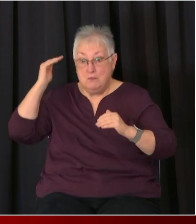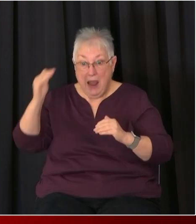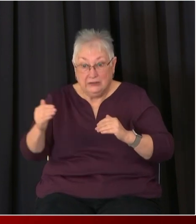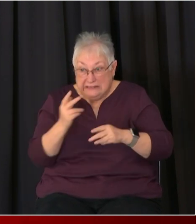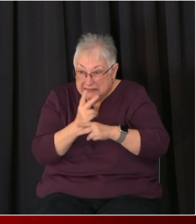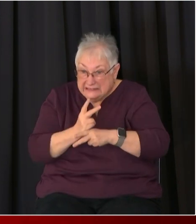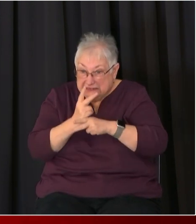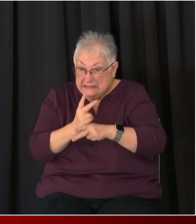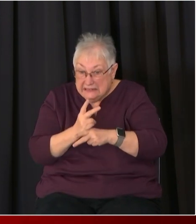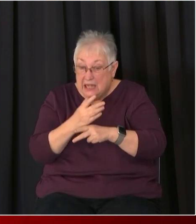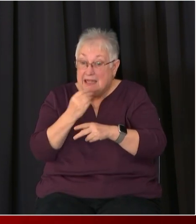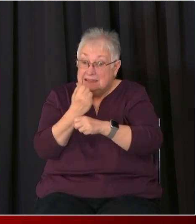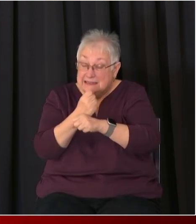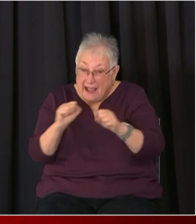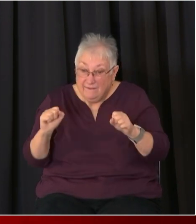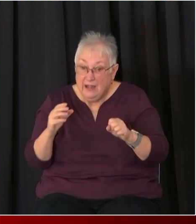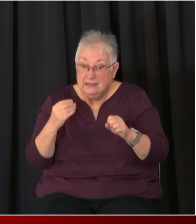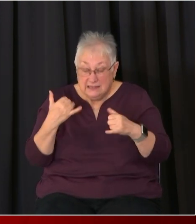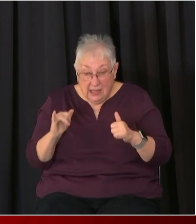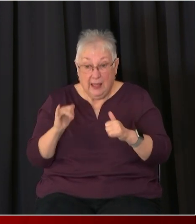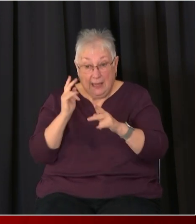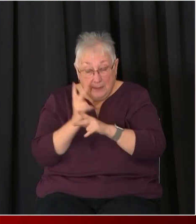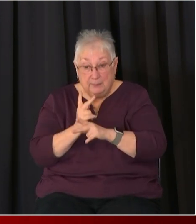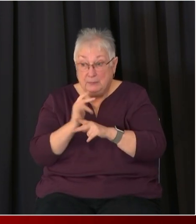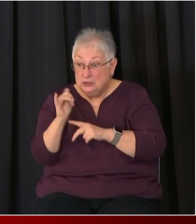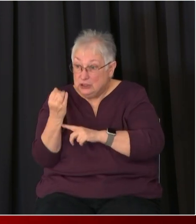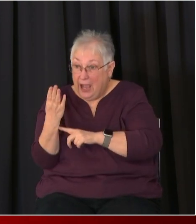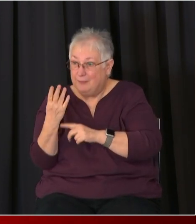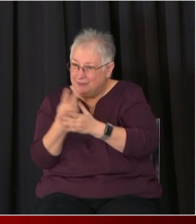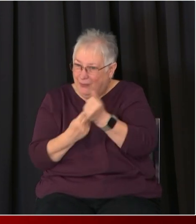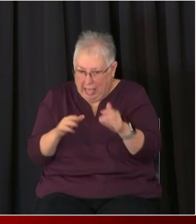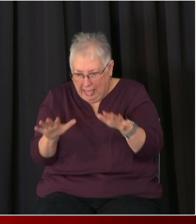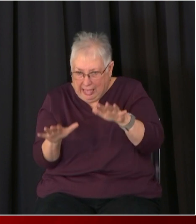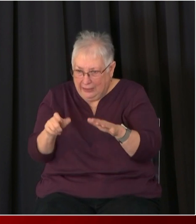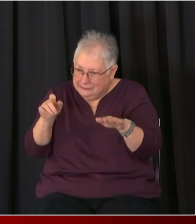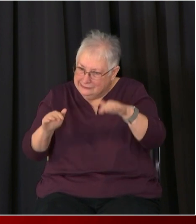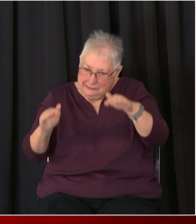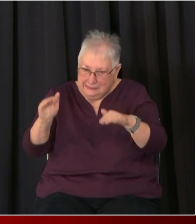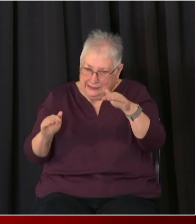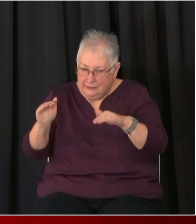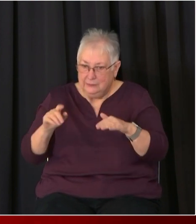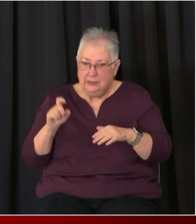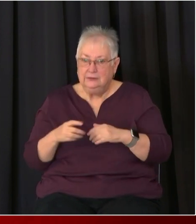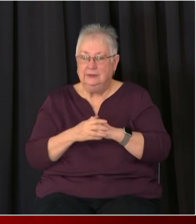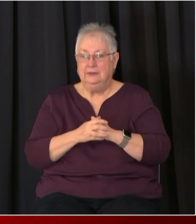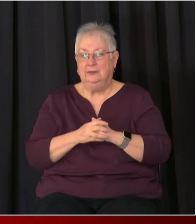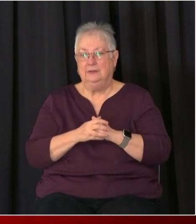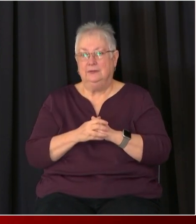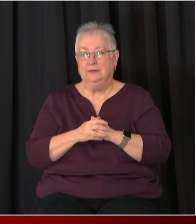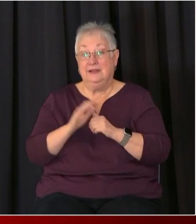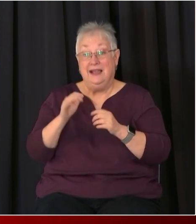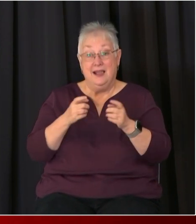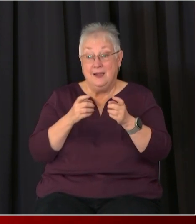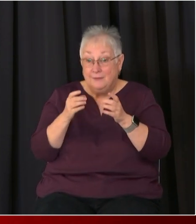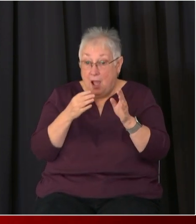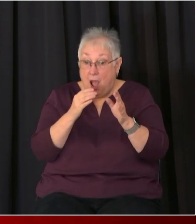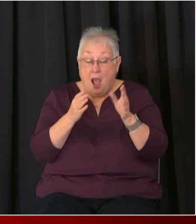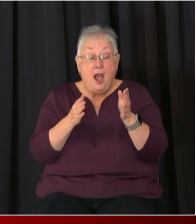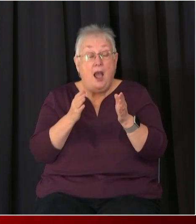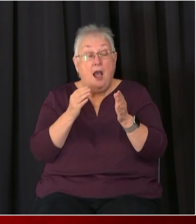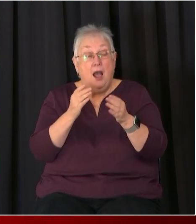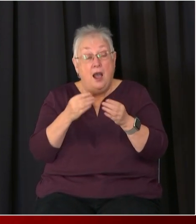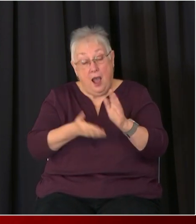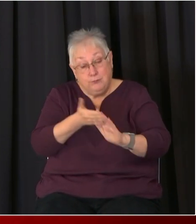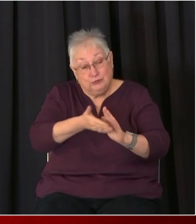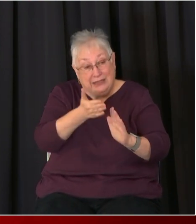and modify their operations, pivot their services, and offer delivery and curbside pickup. So